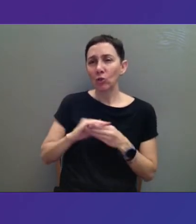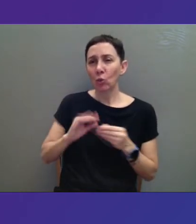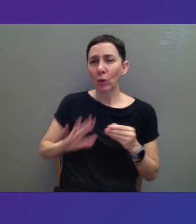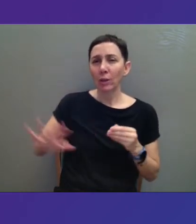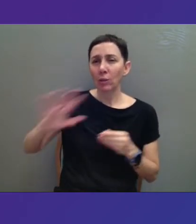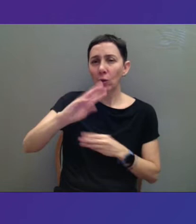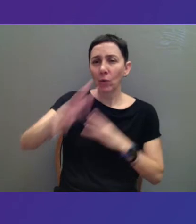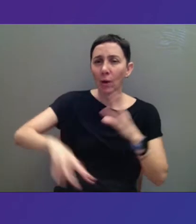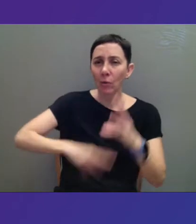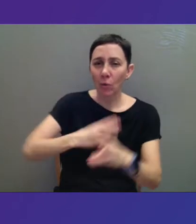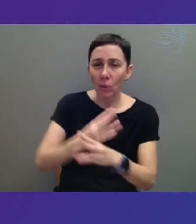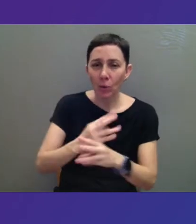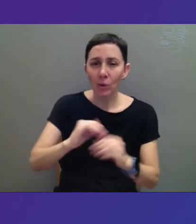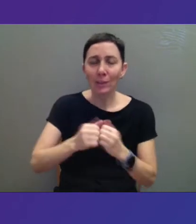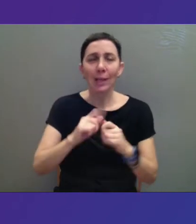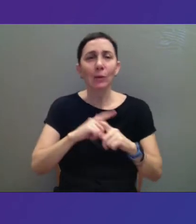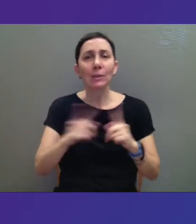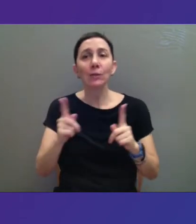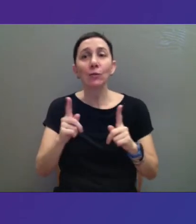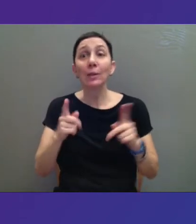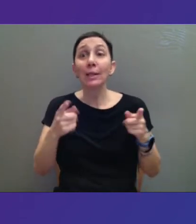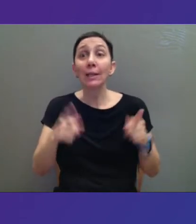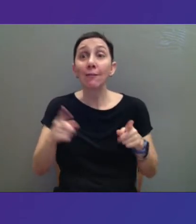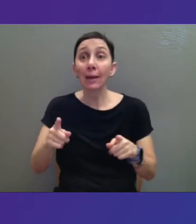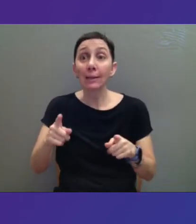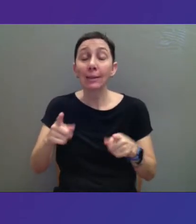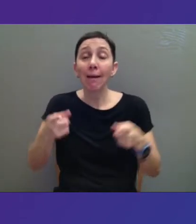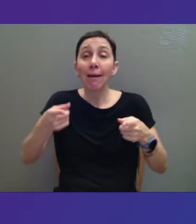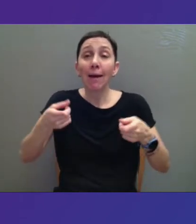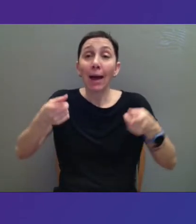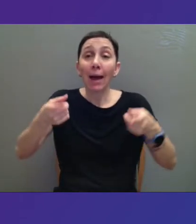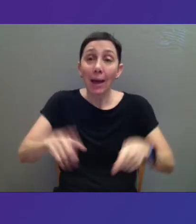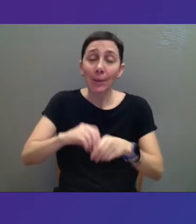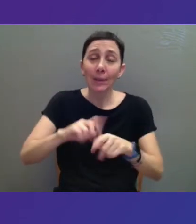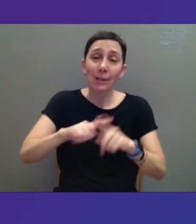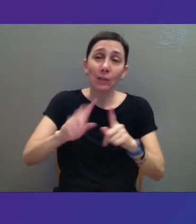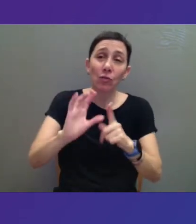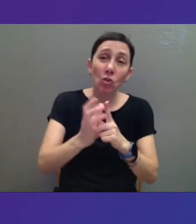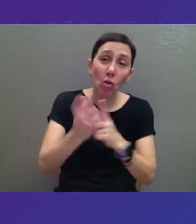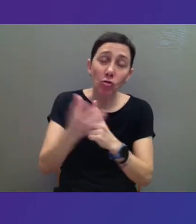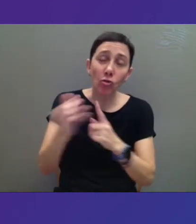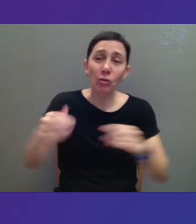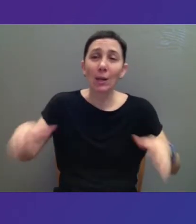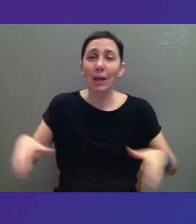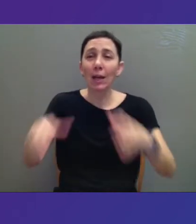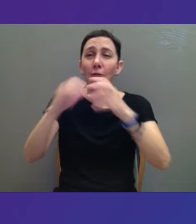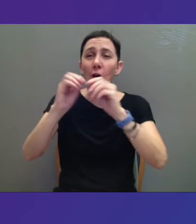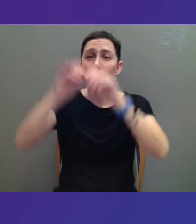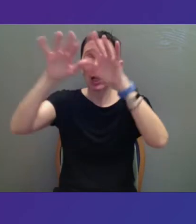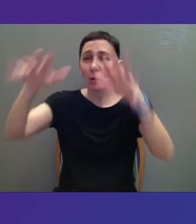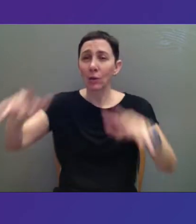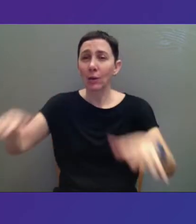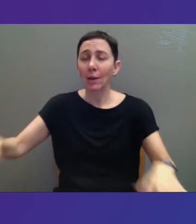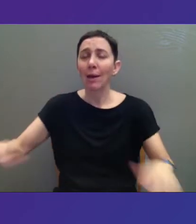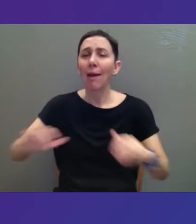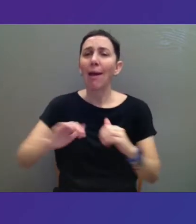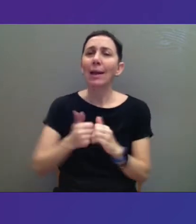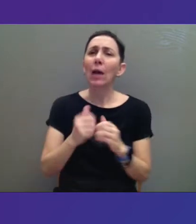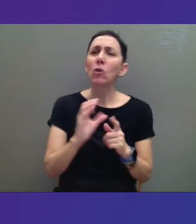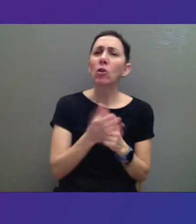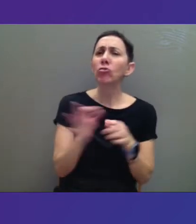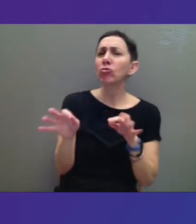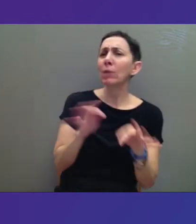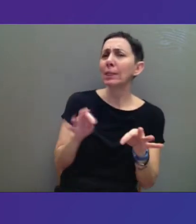explosions occur in different cultures around the world, and how different cultures explain these occurrences within their origin